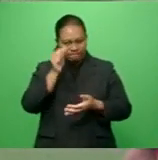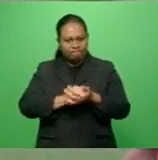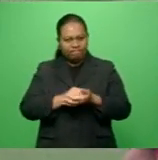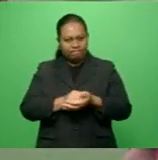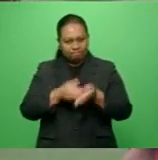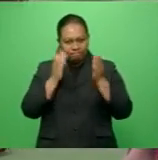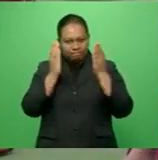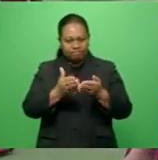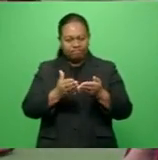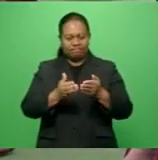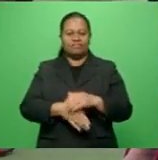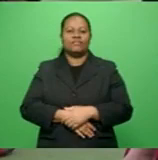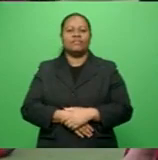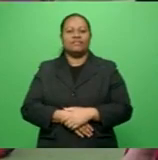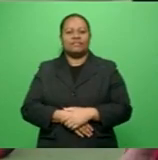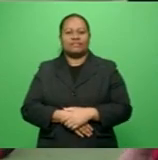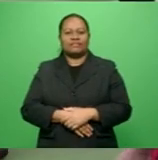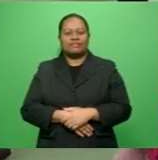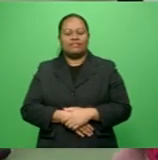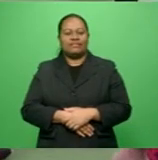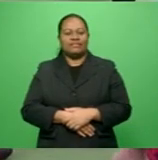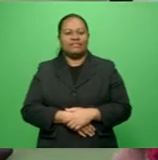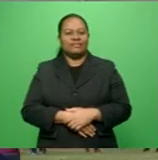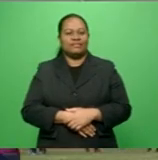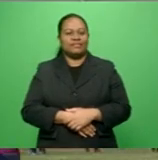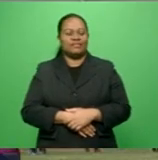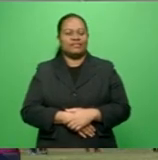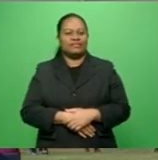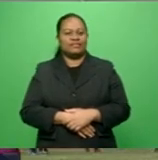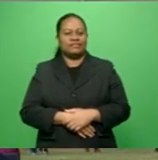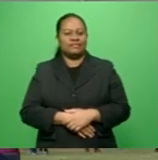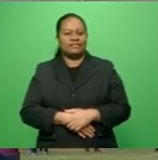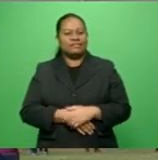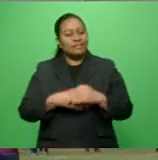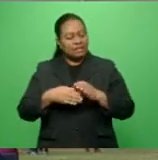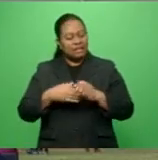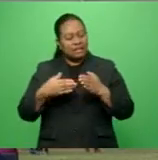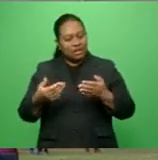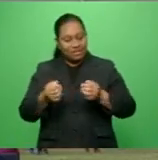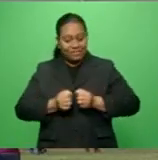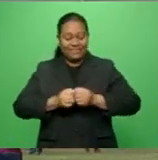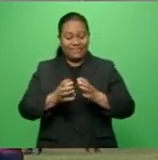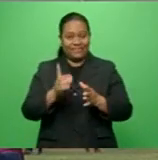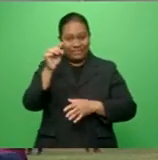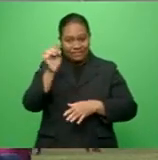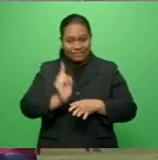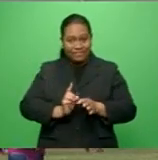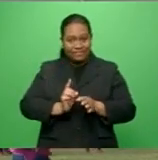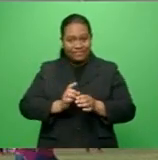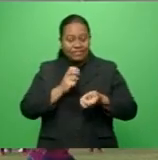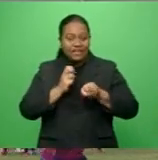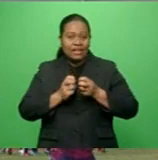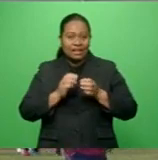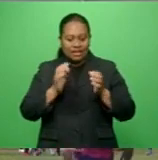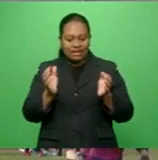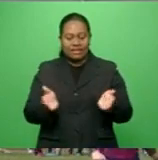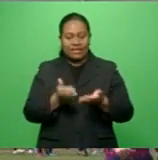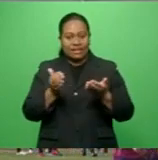I think so. What we really lose out in today's game